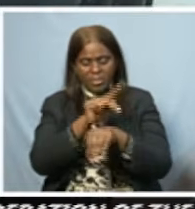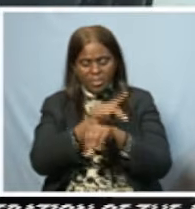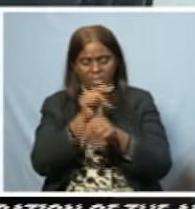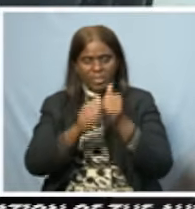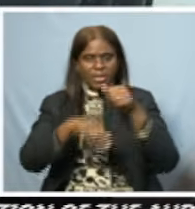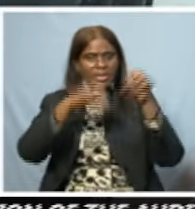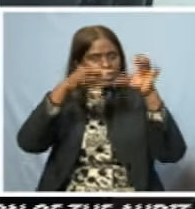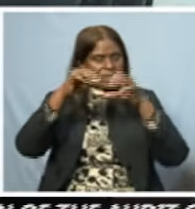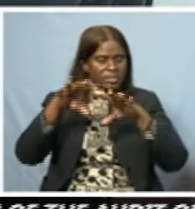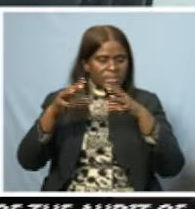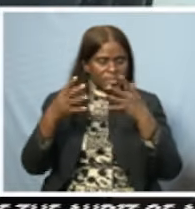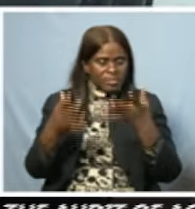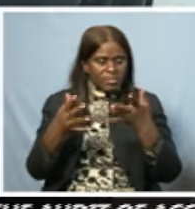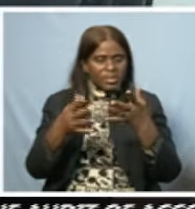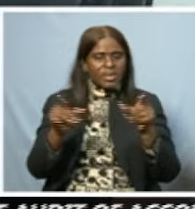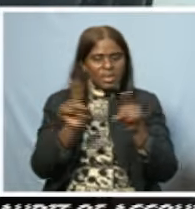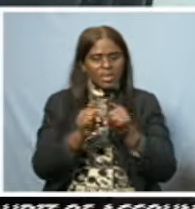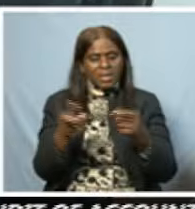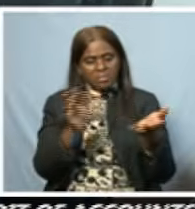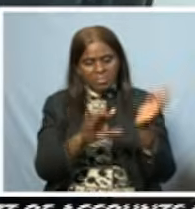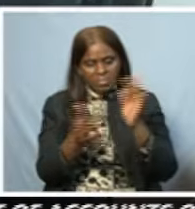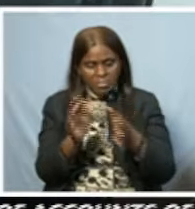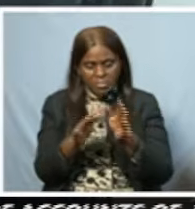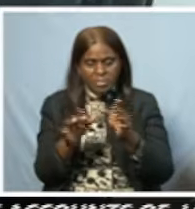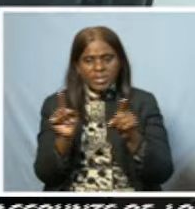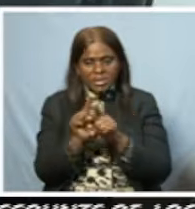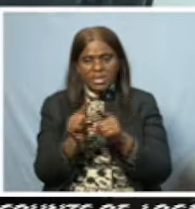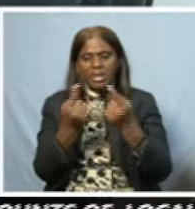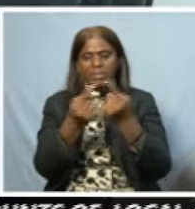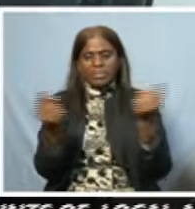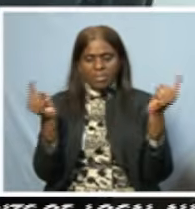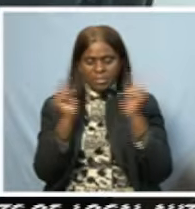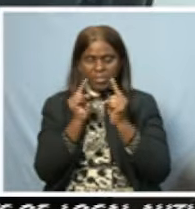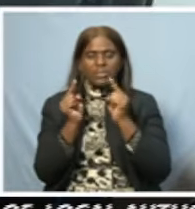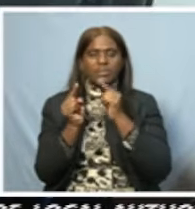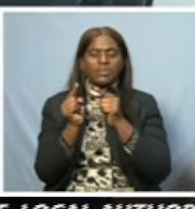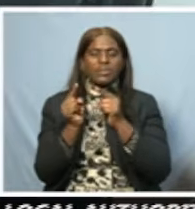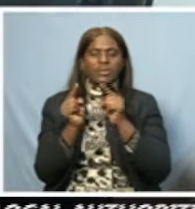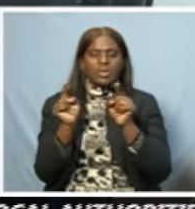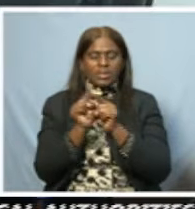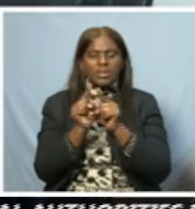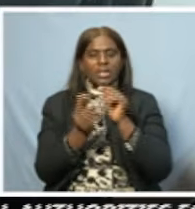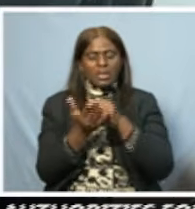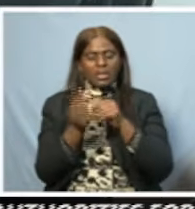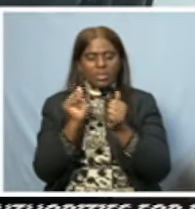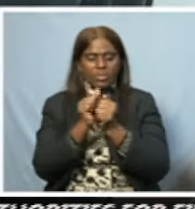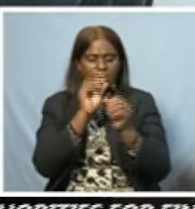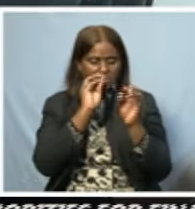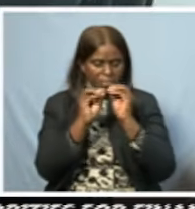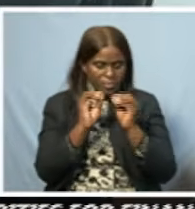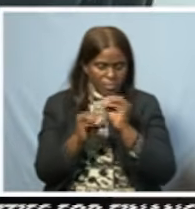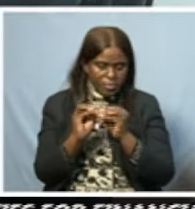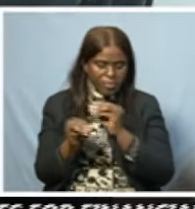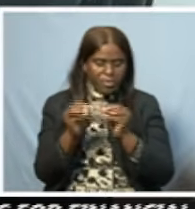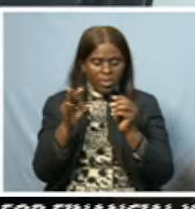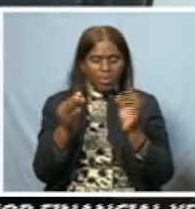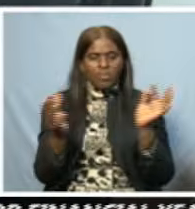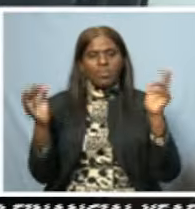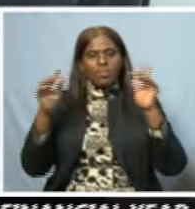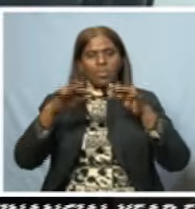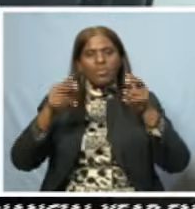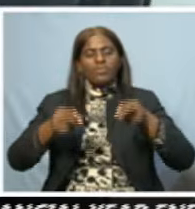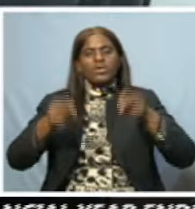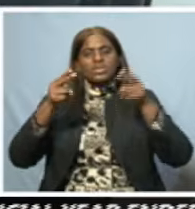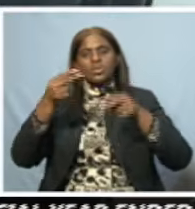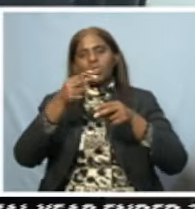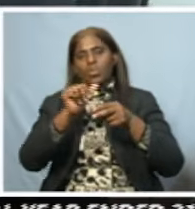needed, and that saving our as well as matters in time, which surrounding procurement. The dumping site, all the is